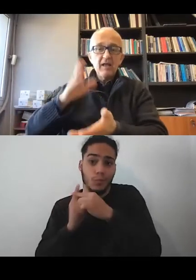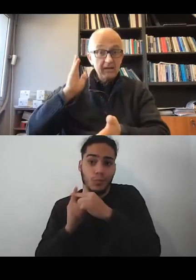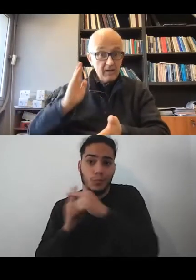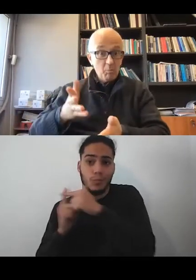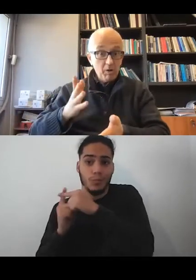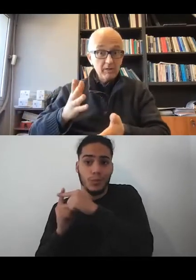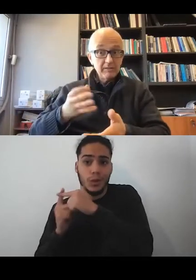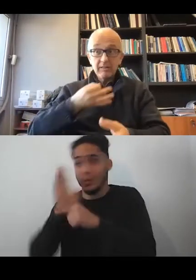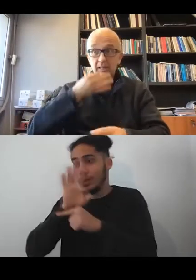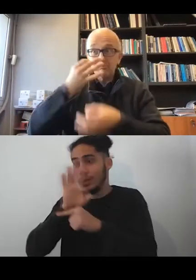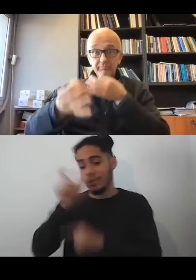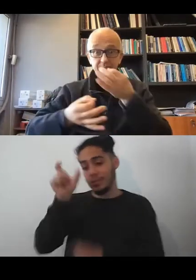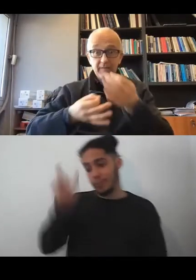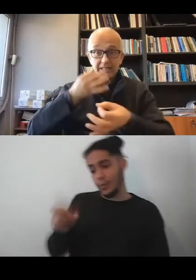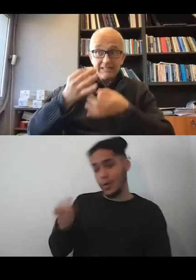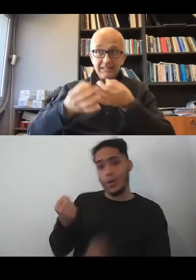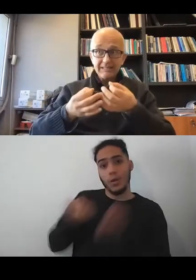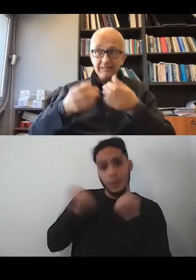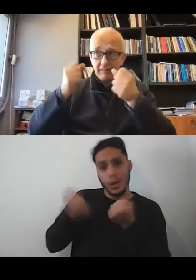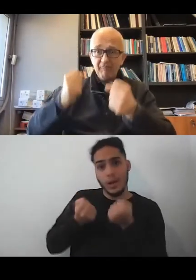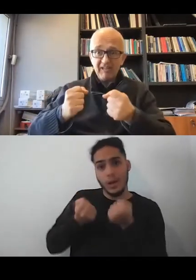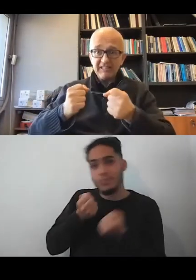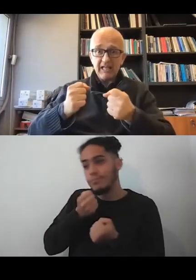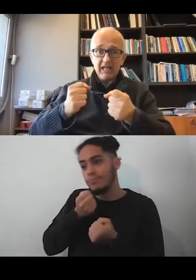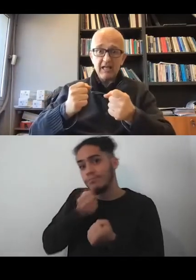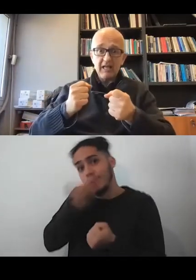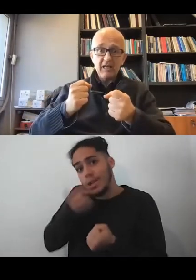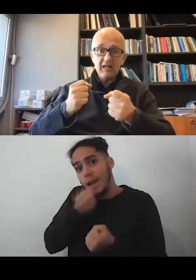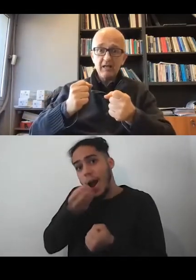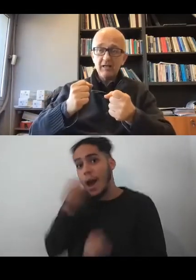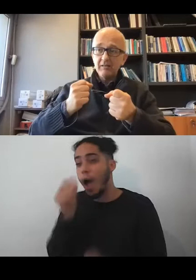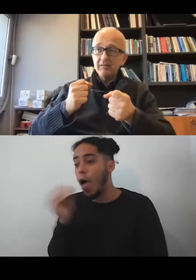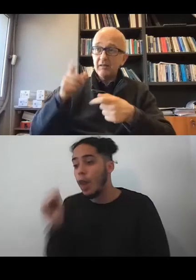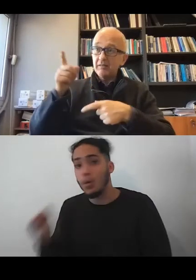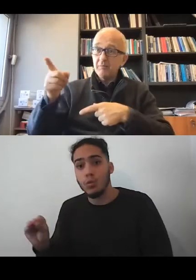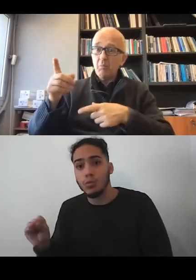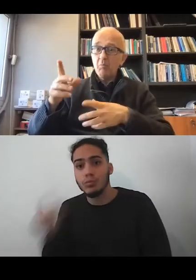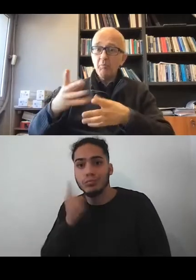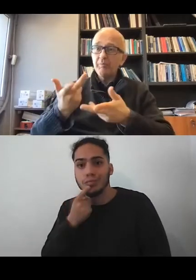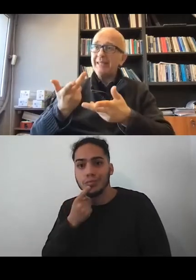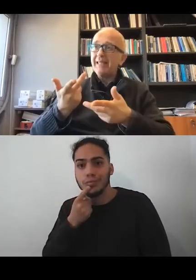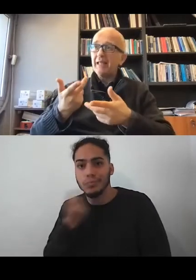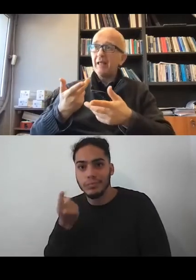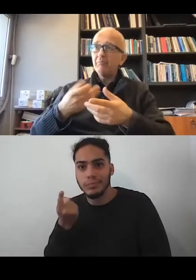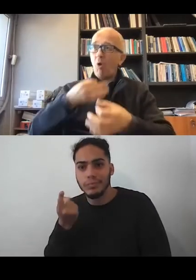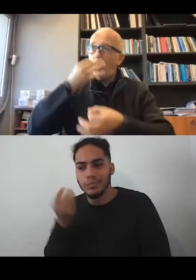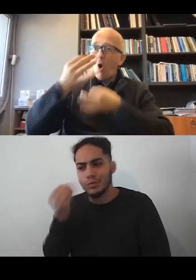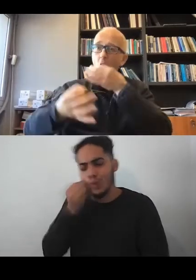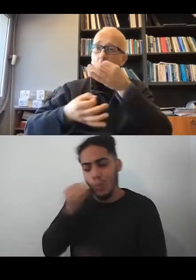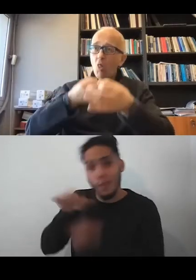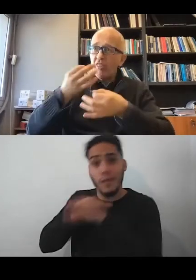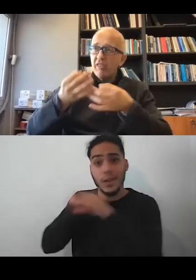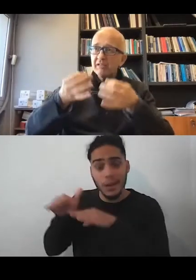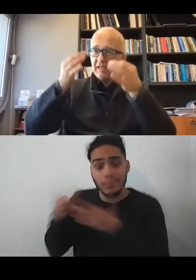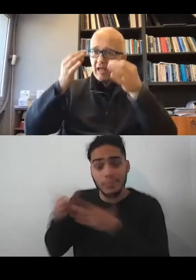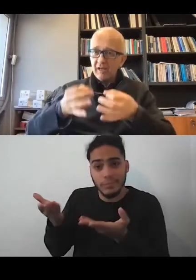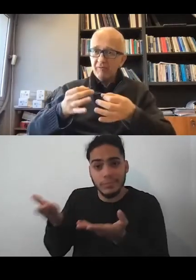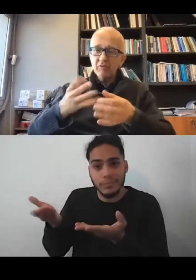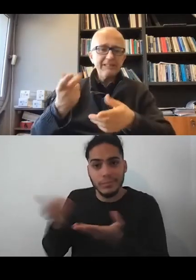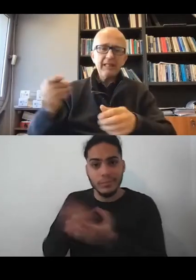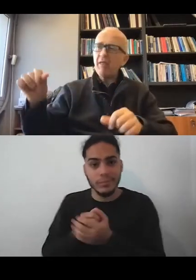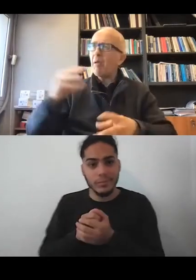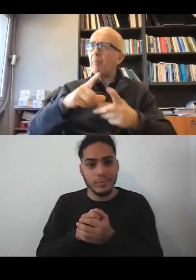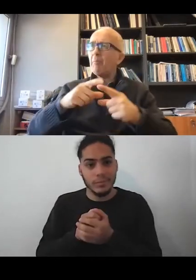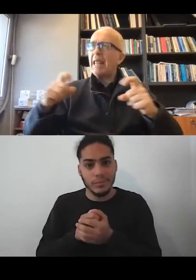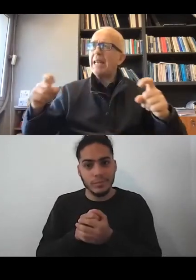deaf person that you are teaching in what order the ingredients should be